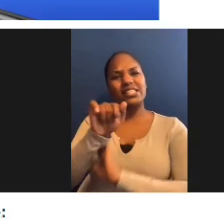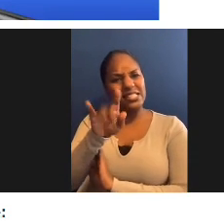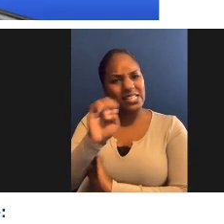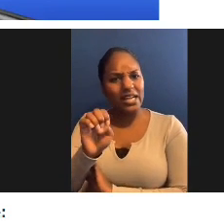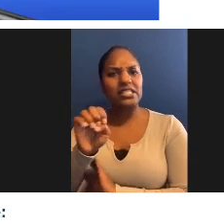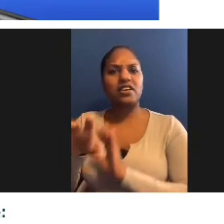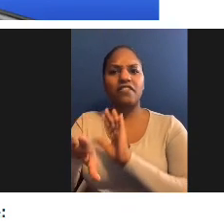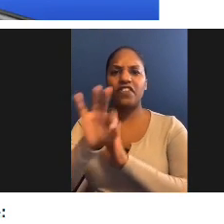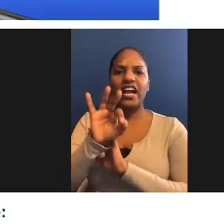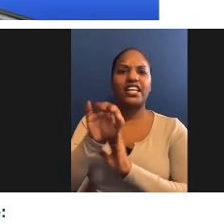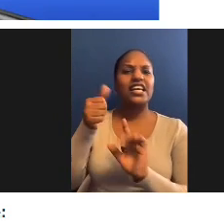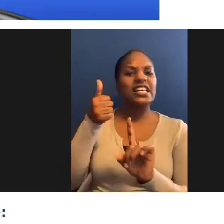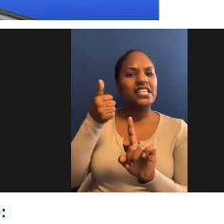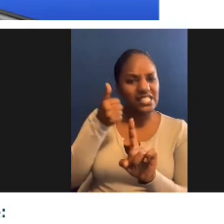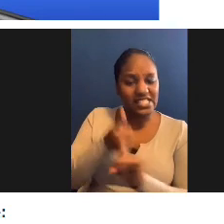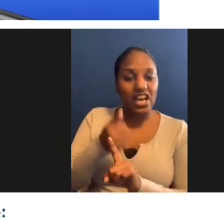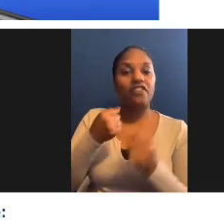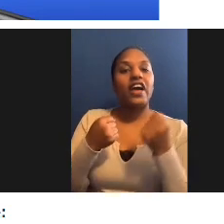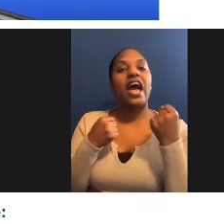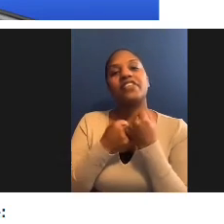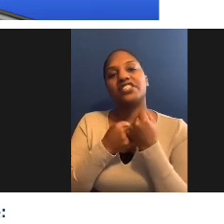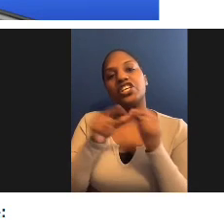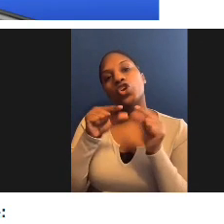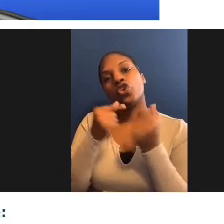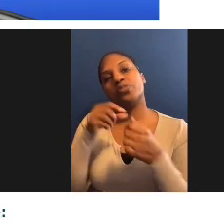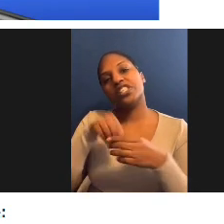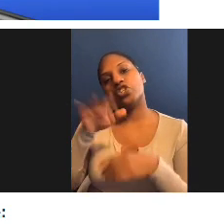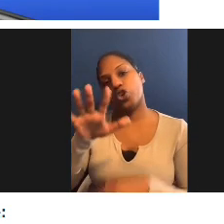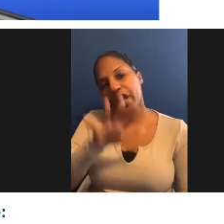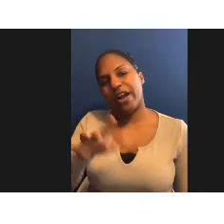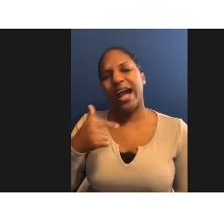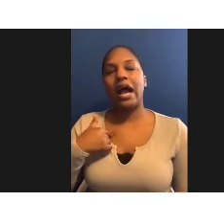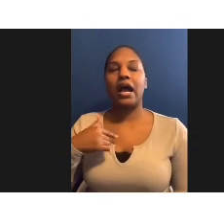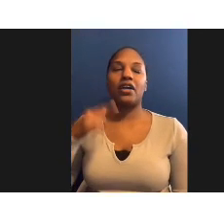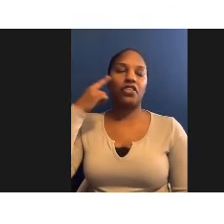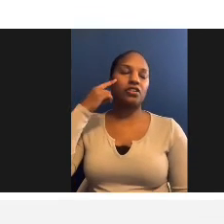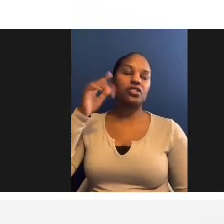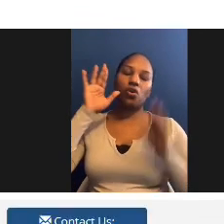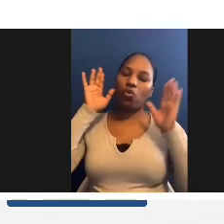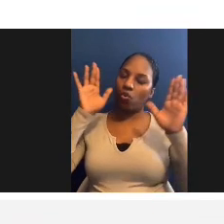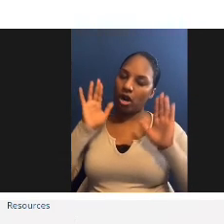groups in your area. I just thought that was a great, great website.